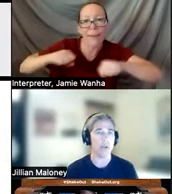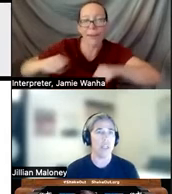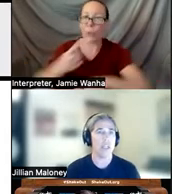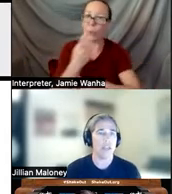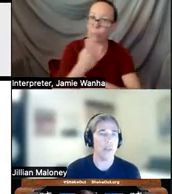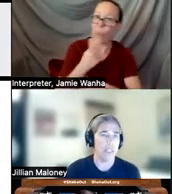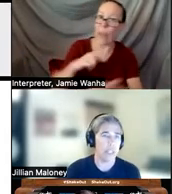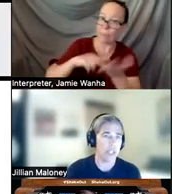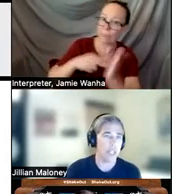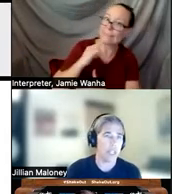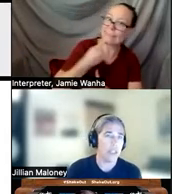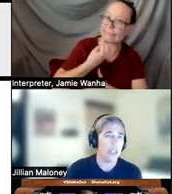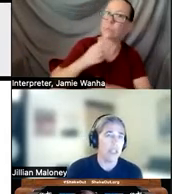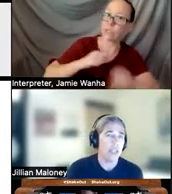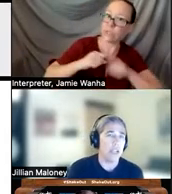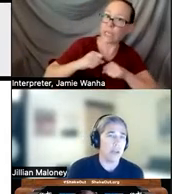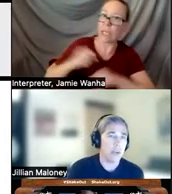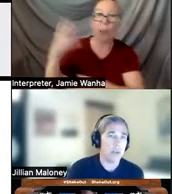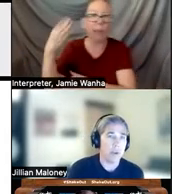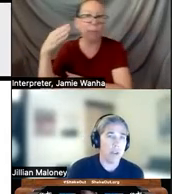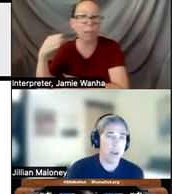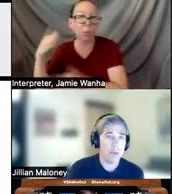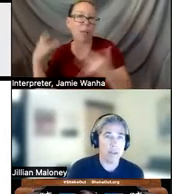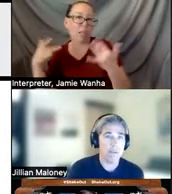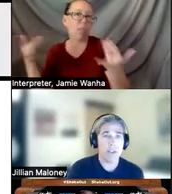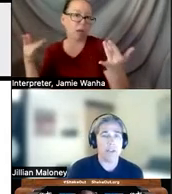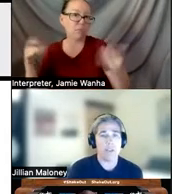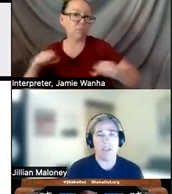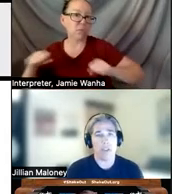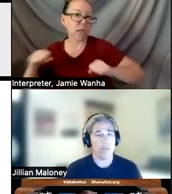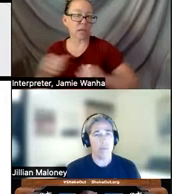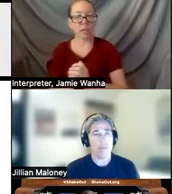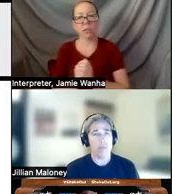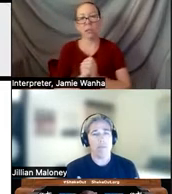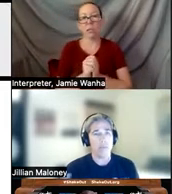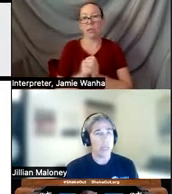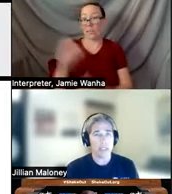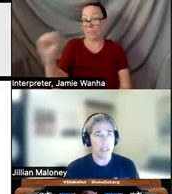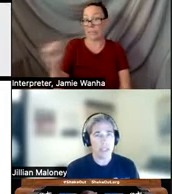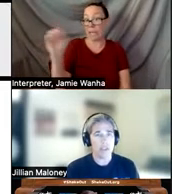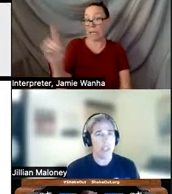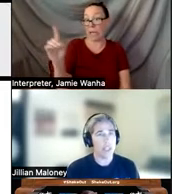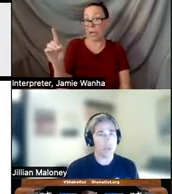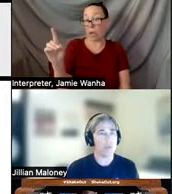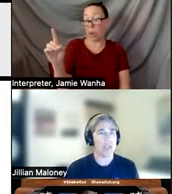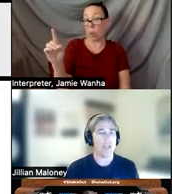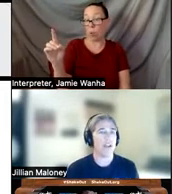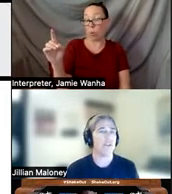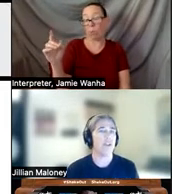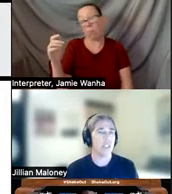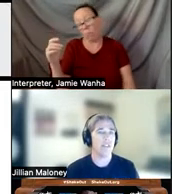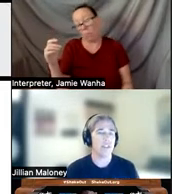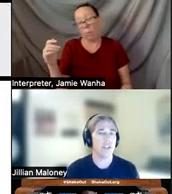blue being less shaking. And so although we didn't feel the biggest intensity of shaking because we weren't right